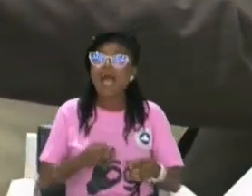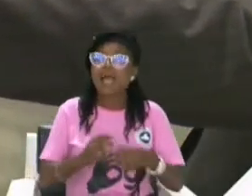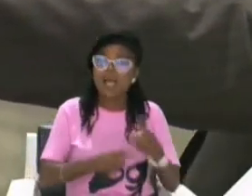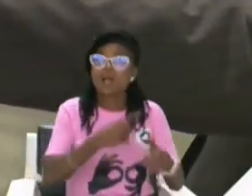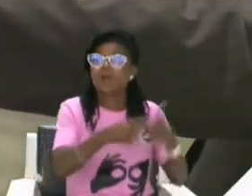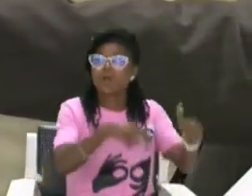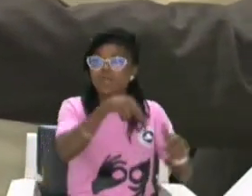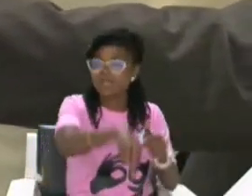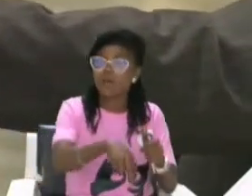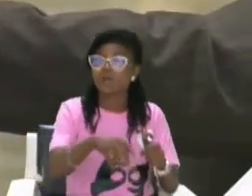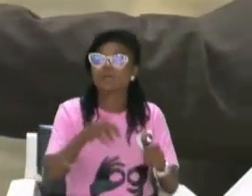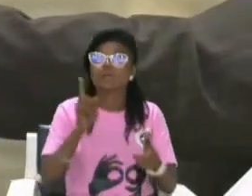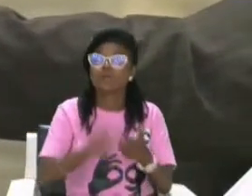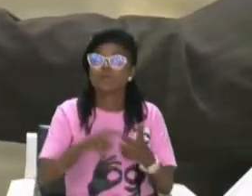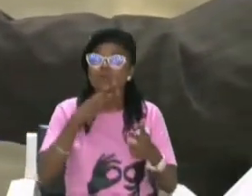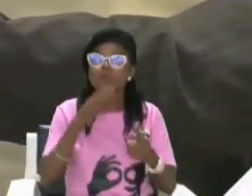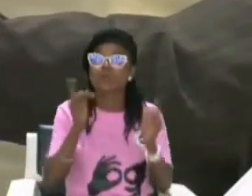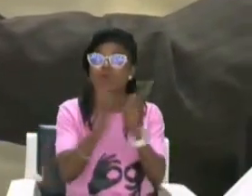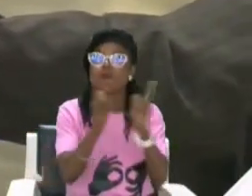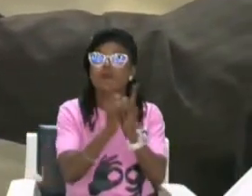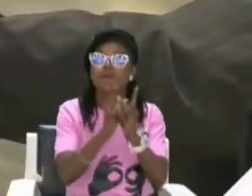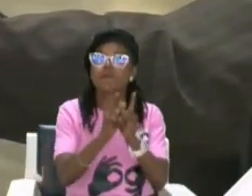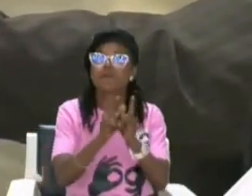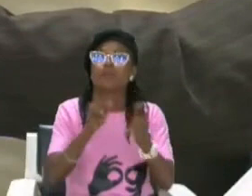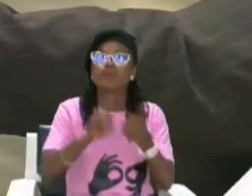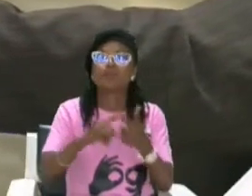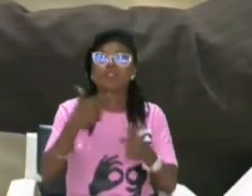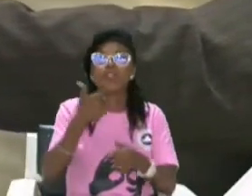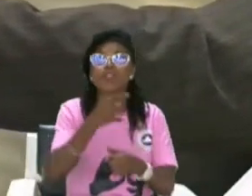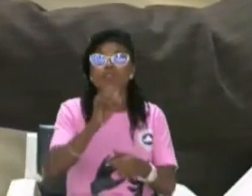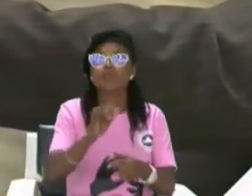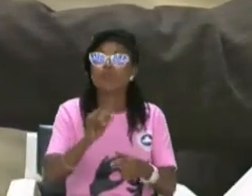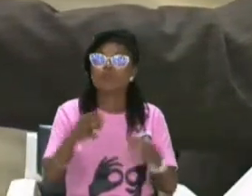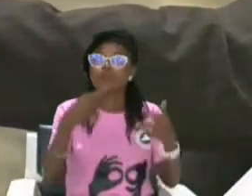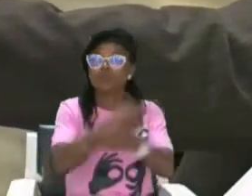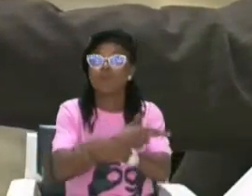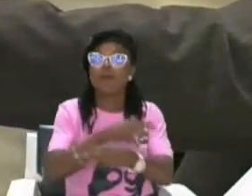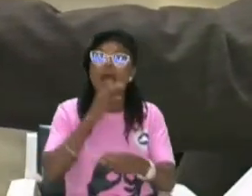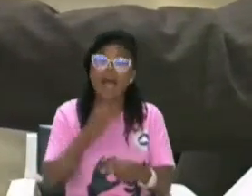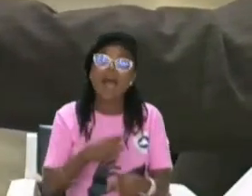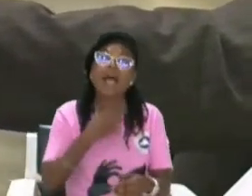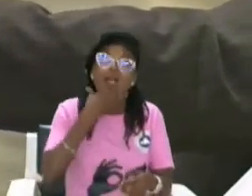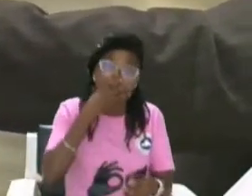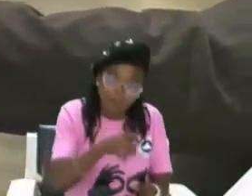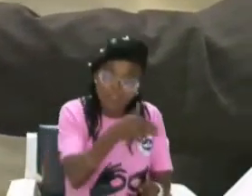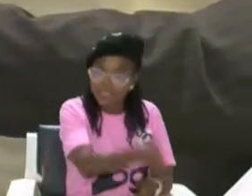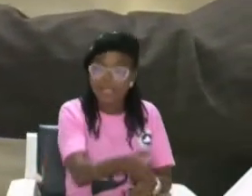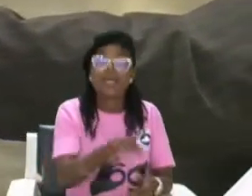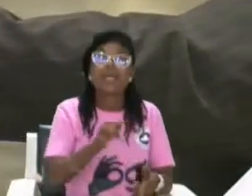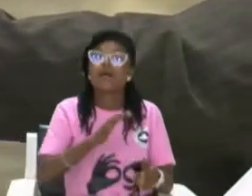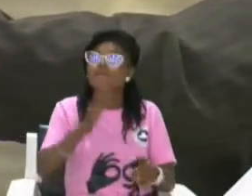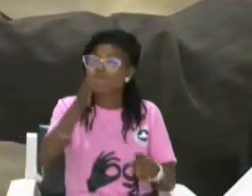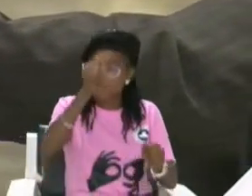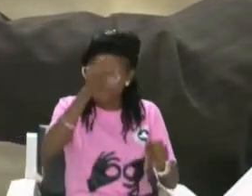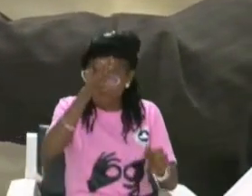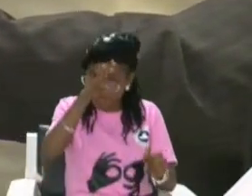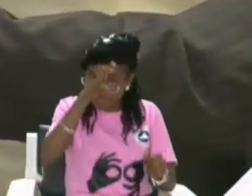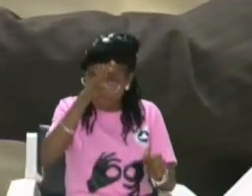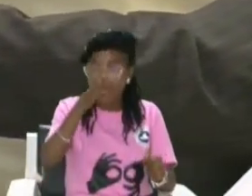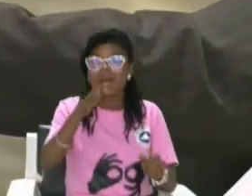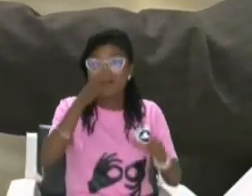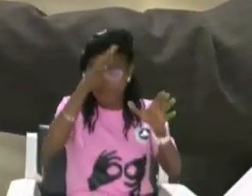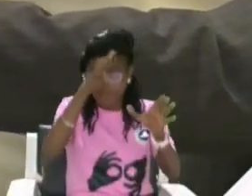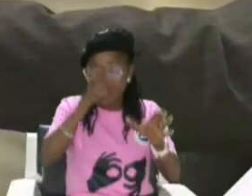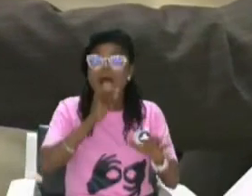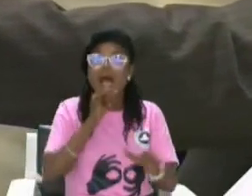to Open Heaven International, went straight to Mommy Gio's room. I laid the reports. I said, Father, she has breastfed our children. I will carry